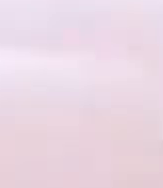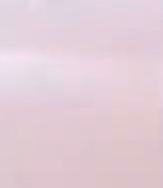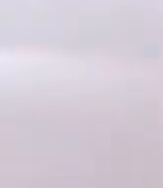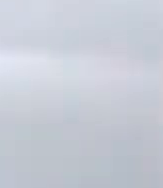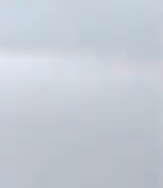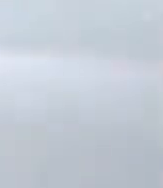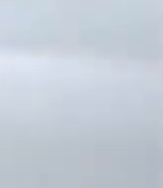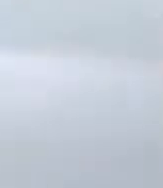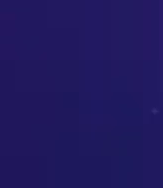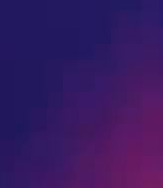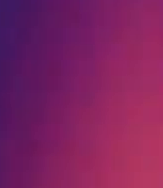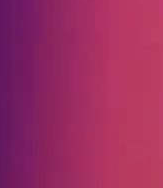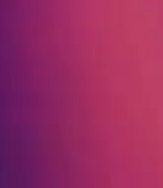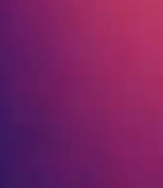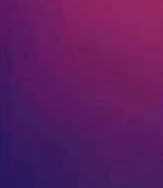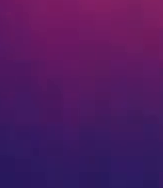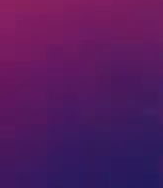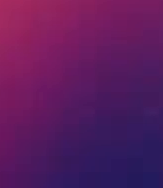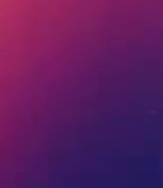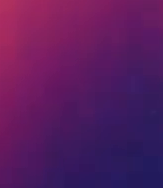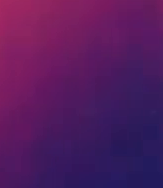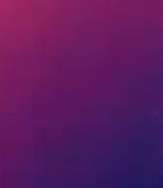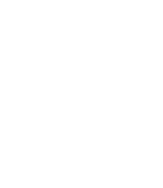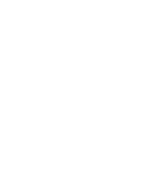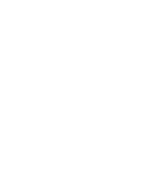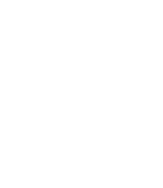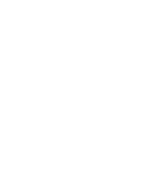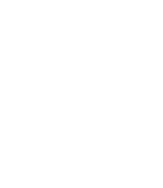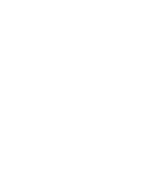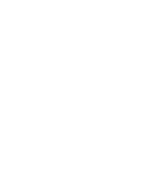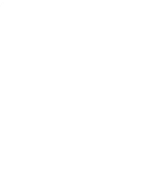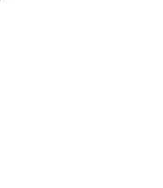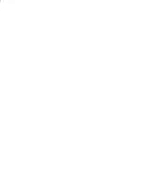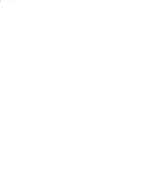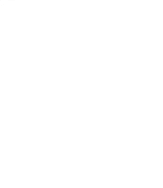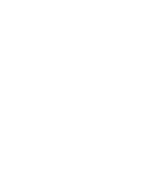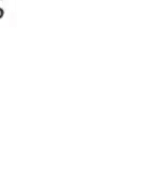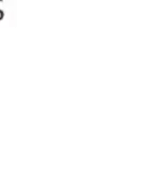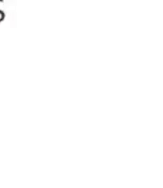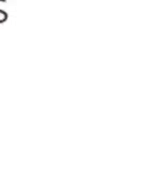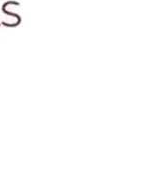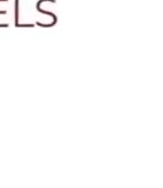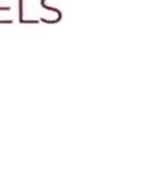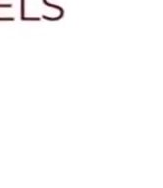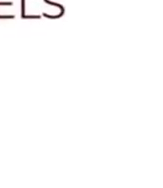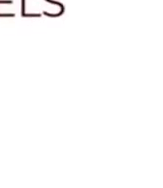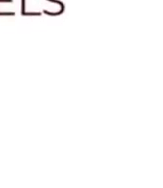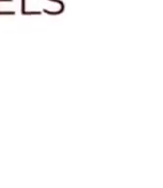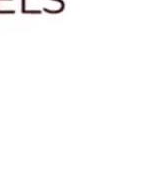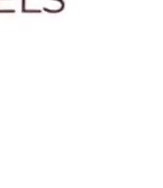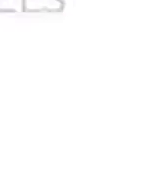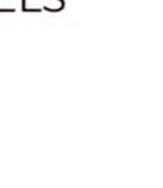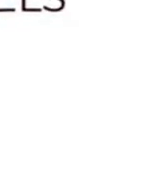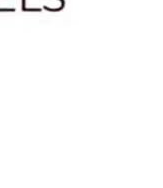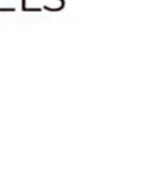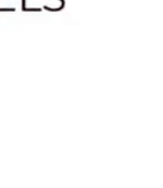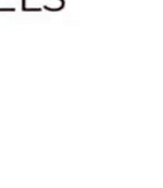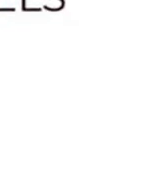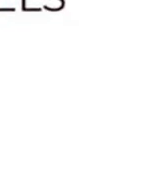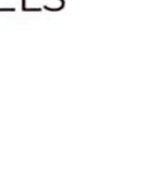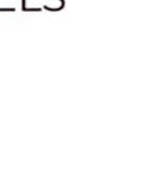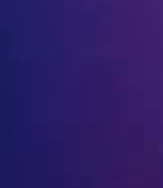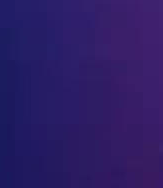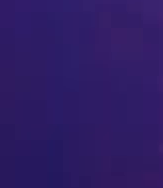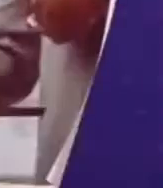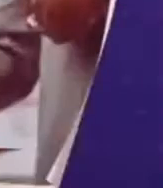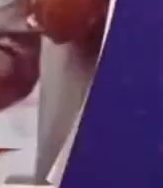Ghana International Trade Fair, the premier virtual edition, under the theme, Developing New Trade Opportunities Through Digital Channels. It will be